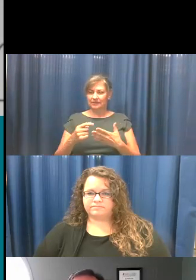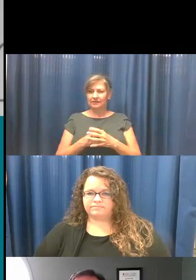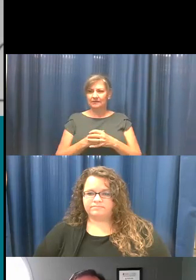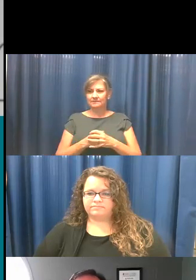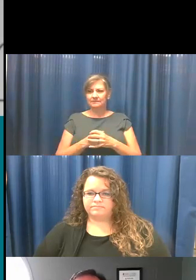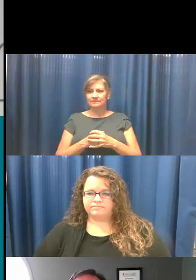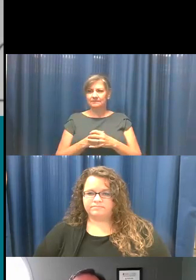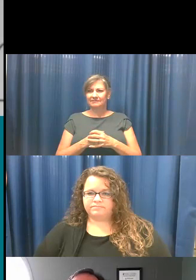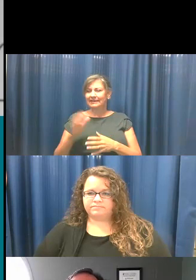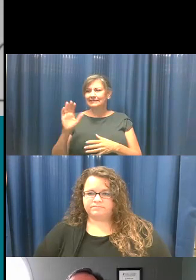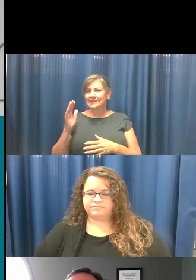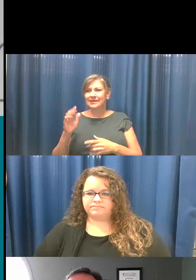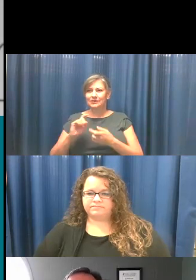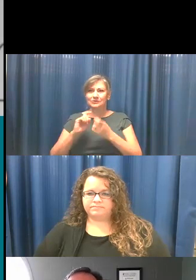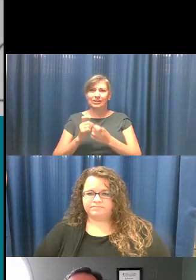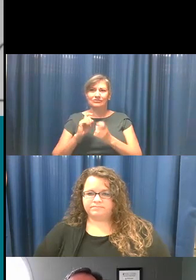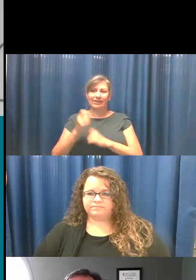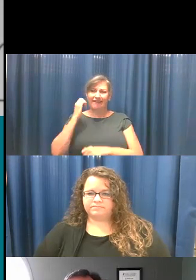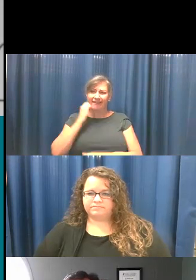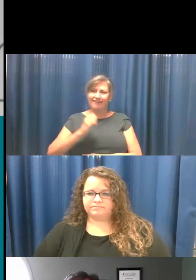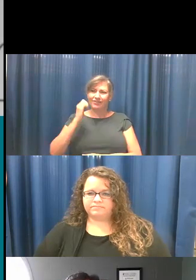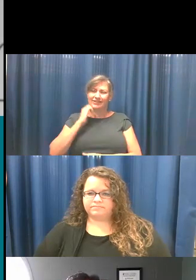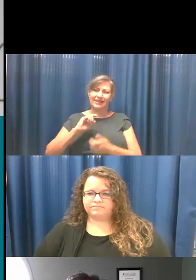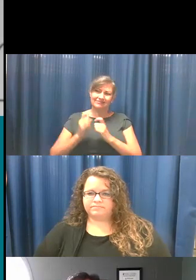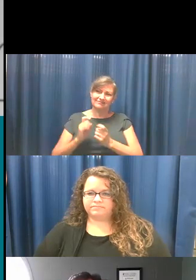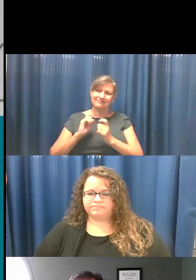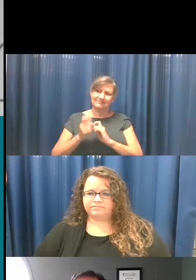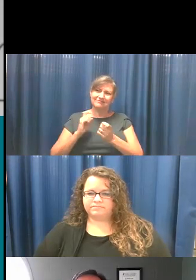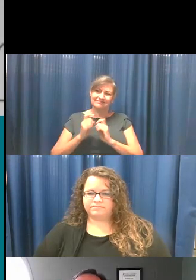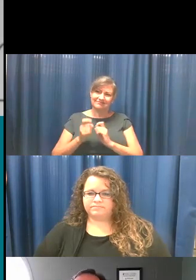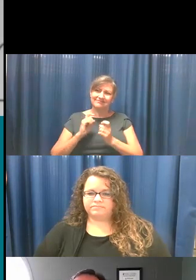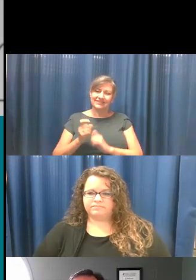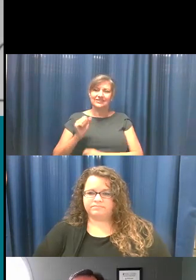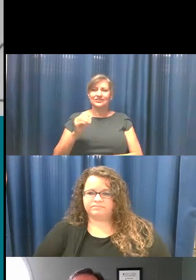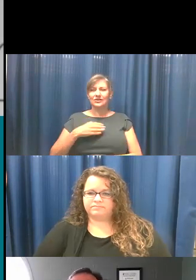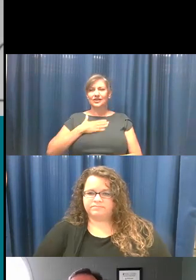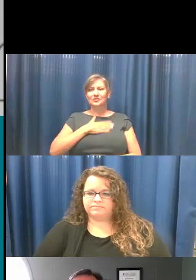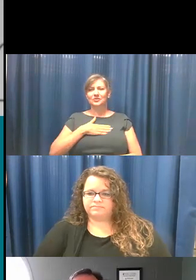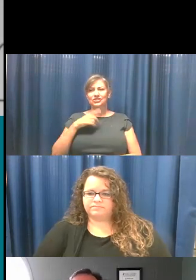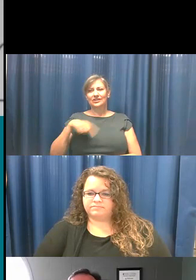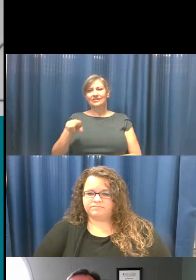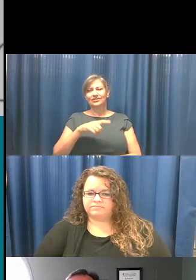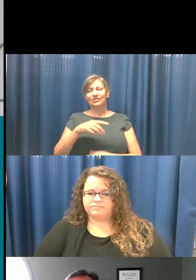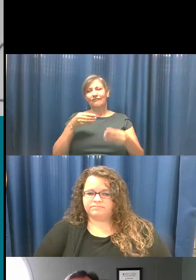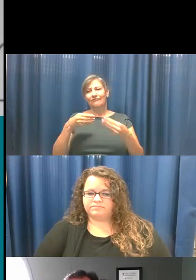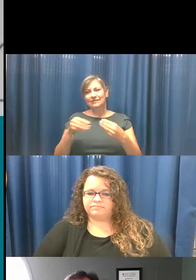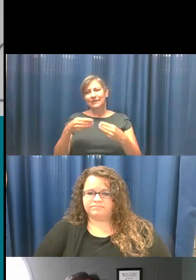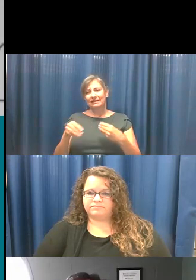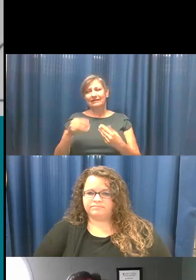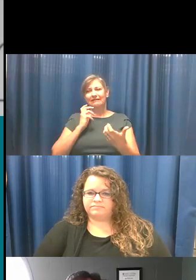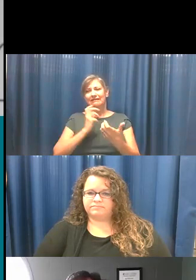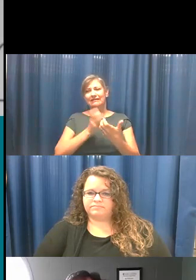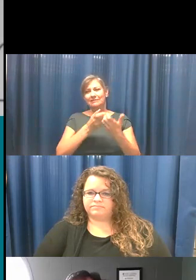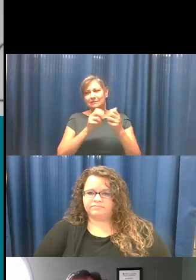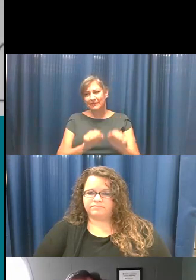Seemed like we were changing something almost every day last week. And so I really appreciate your flexibility and your adaptability and your willingness